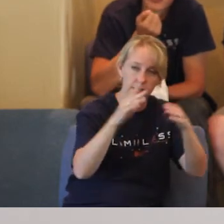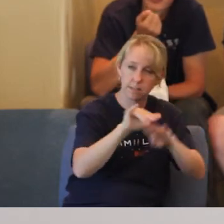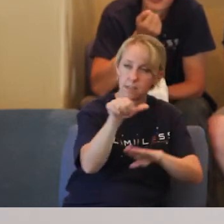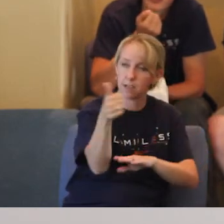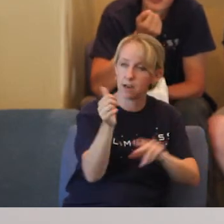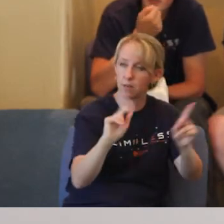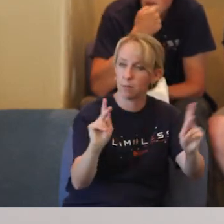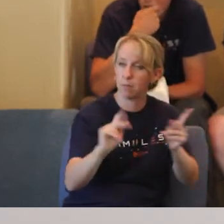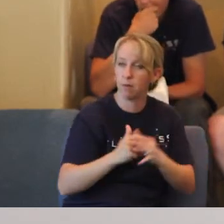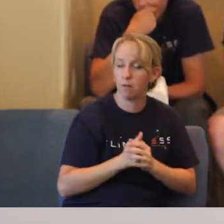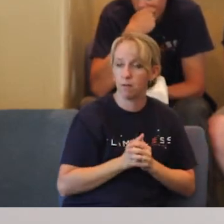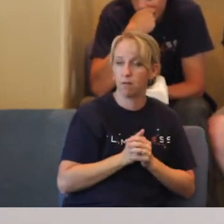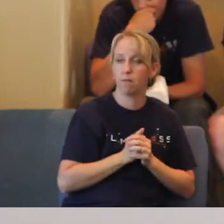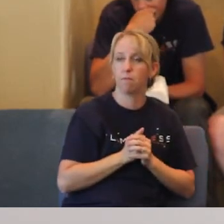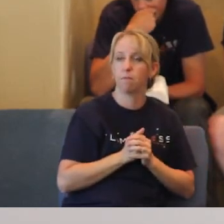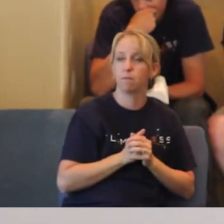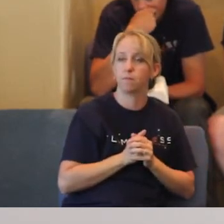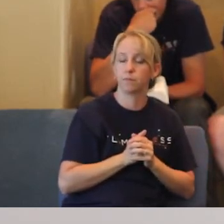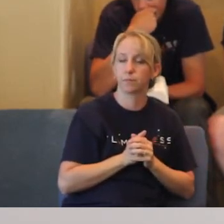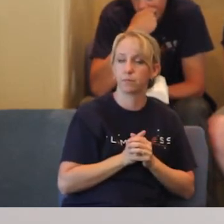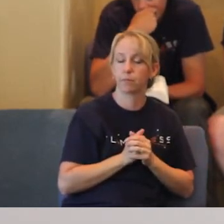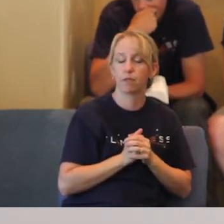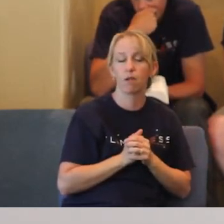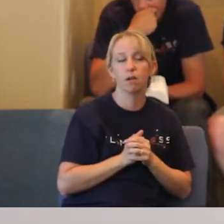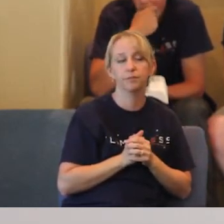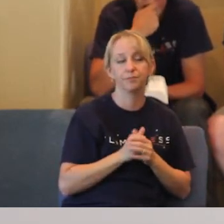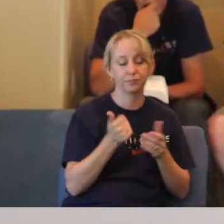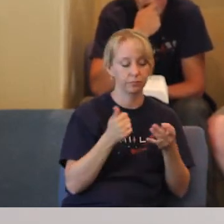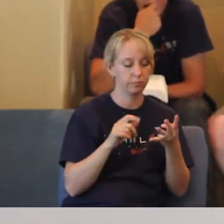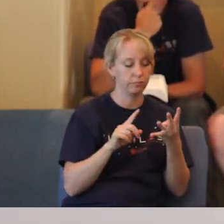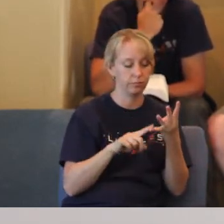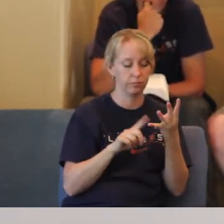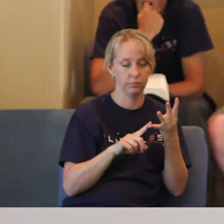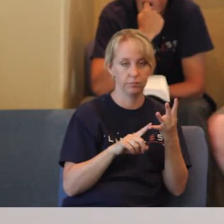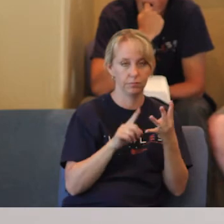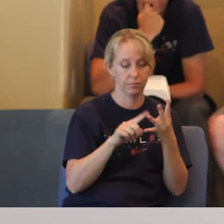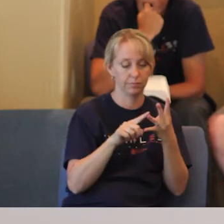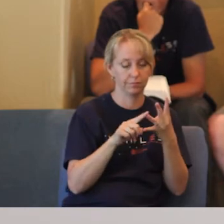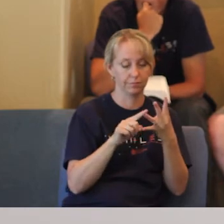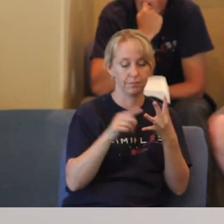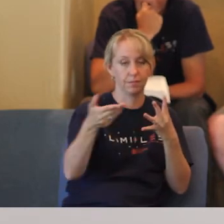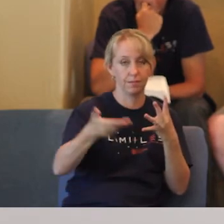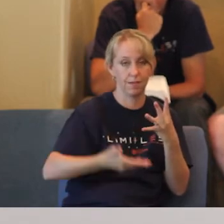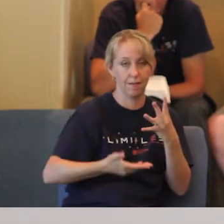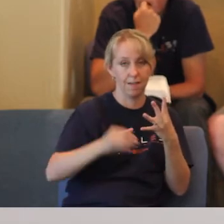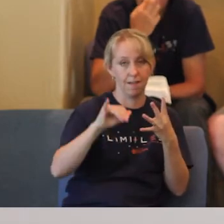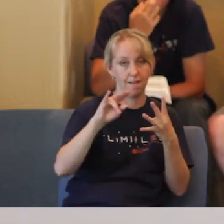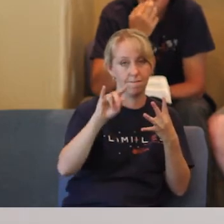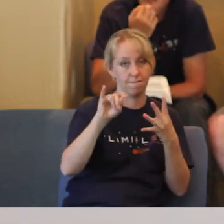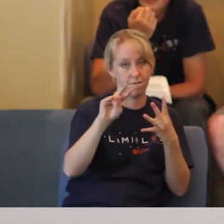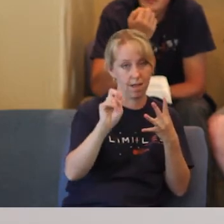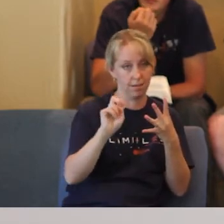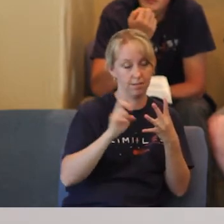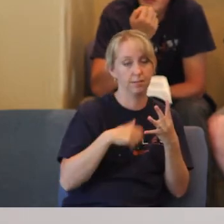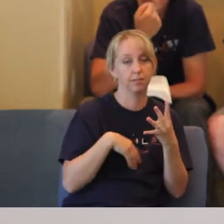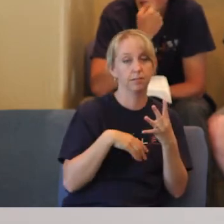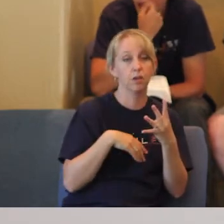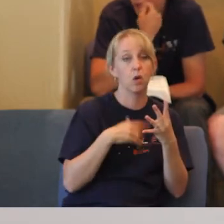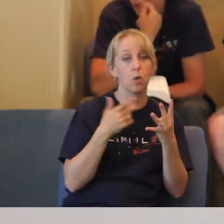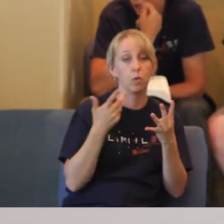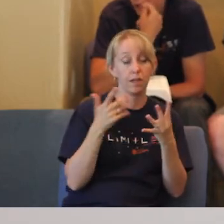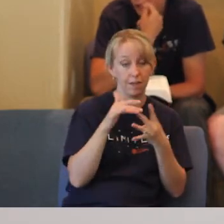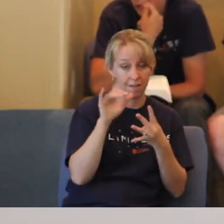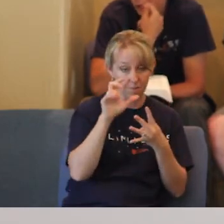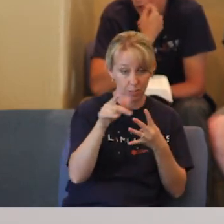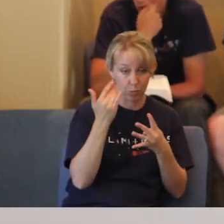The next one is invite. Invite people to come to Christ. Once we invest our lives in them, we know where they're at. Most of the time, people don't respond to walking